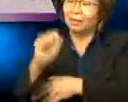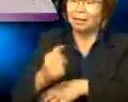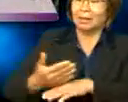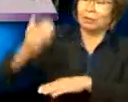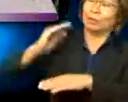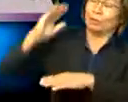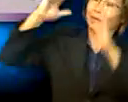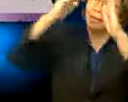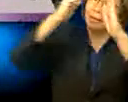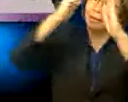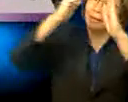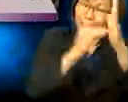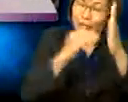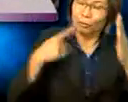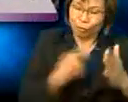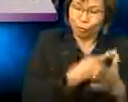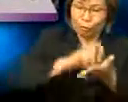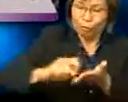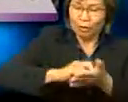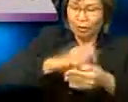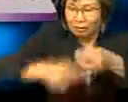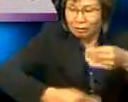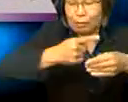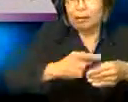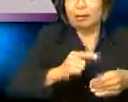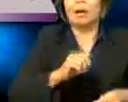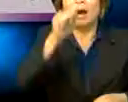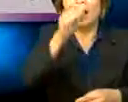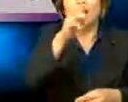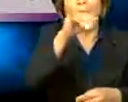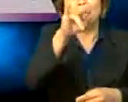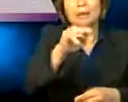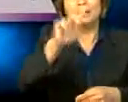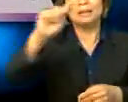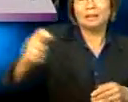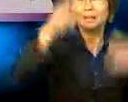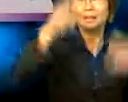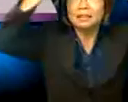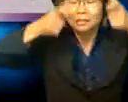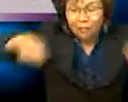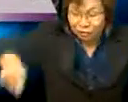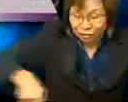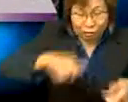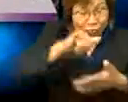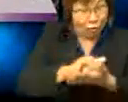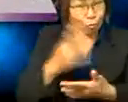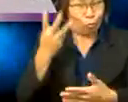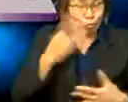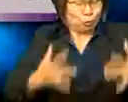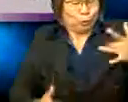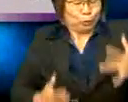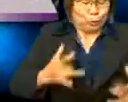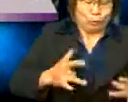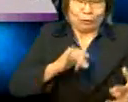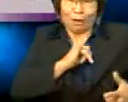lesson, we were writing about Amin the chef. That was exciting. I'm ready